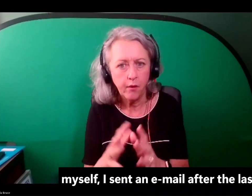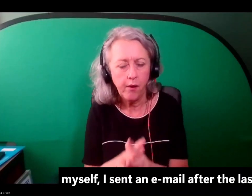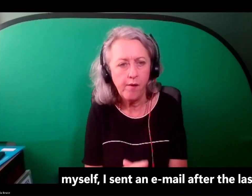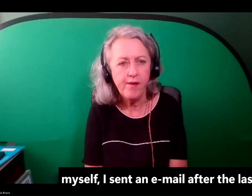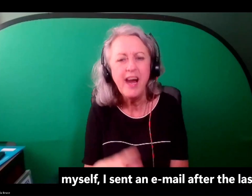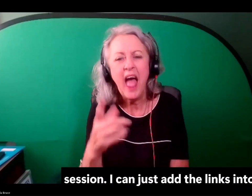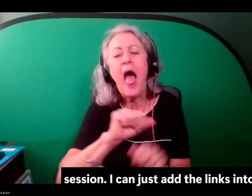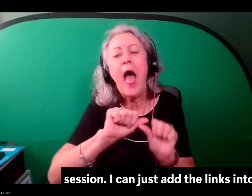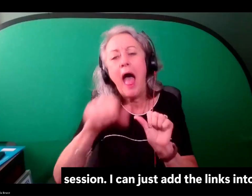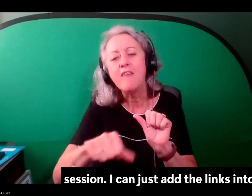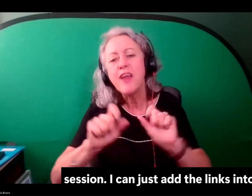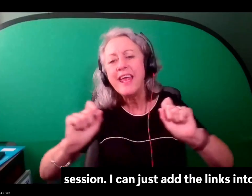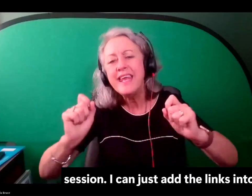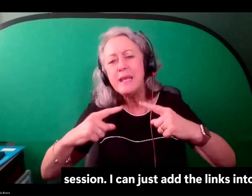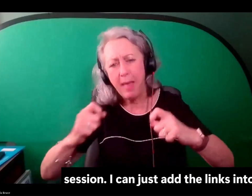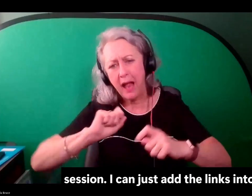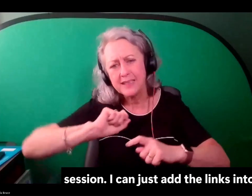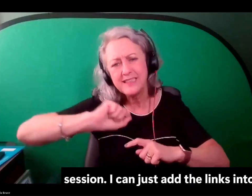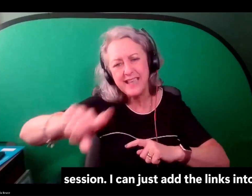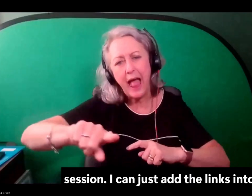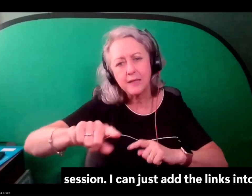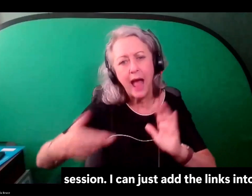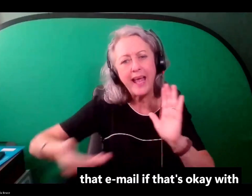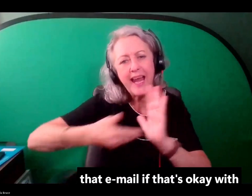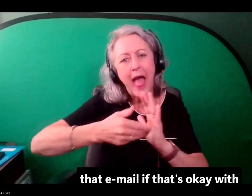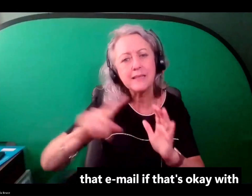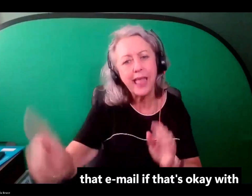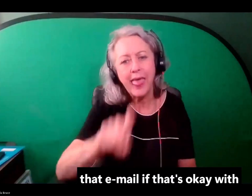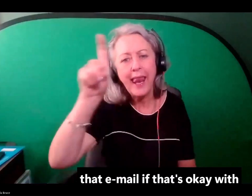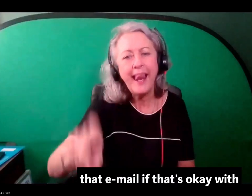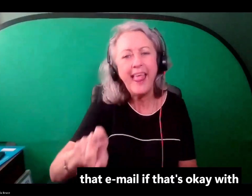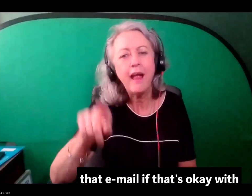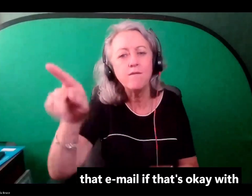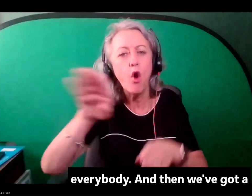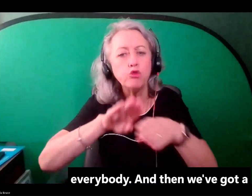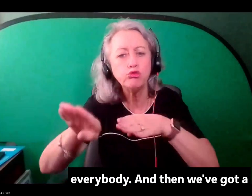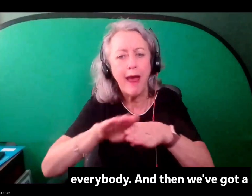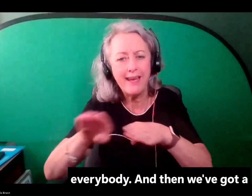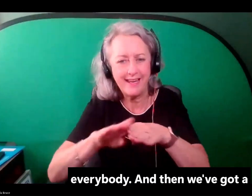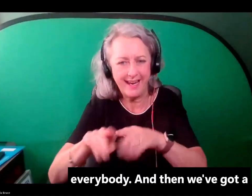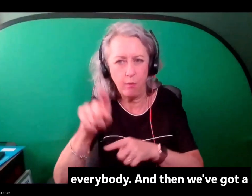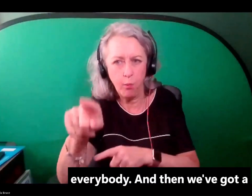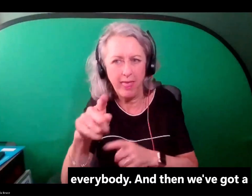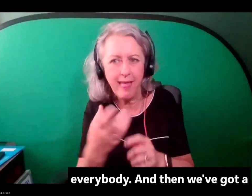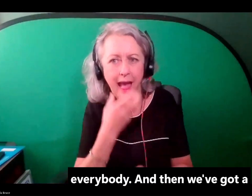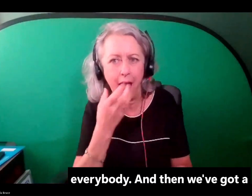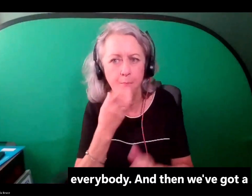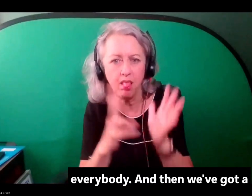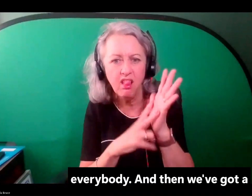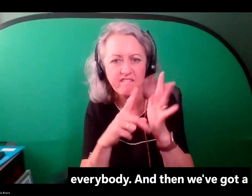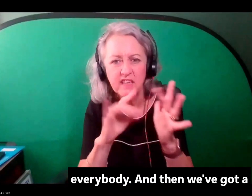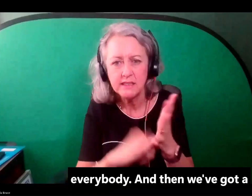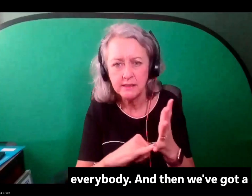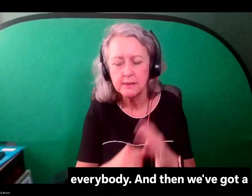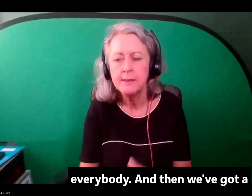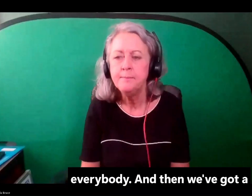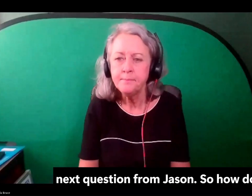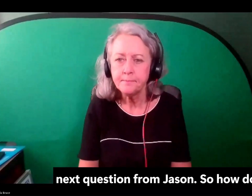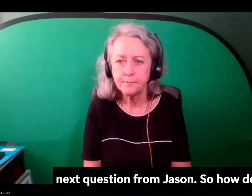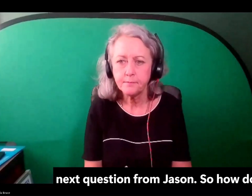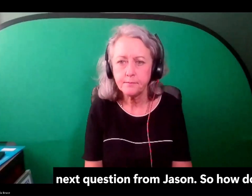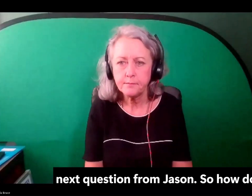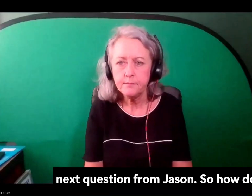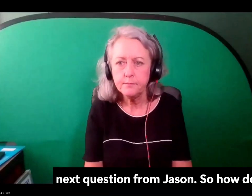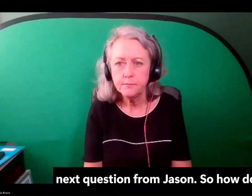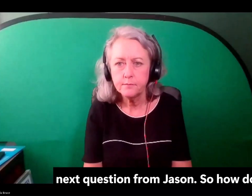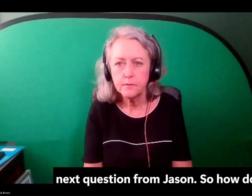email after the last session. I can just add the links into that email, if that's okay with everybody. And then we've got a